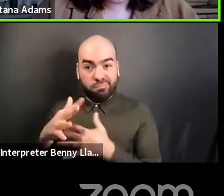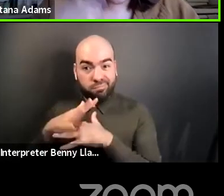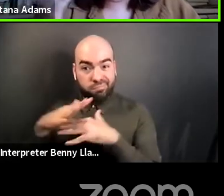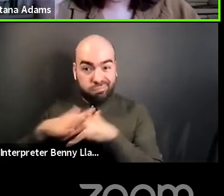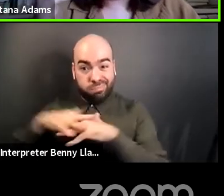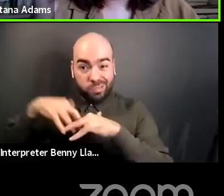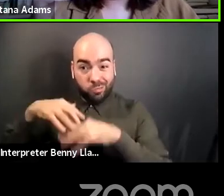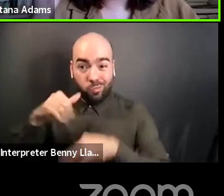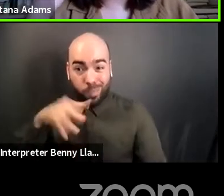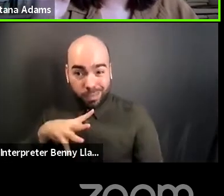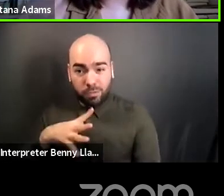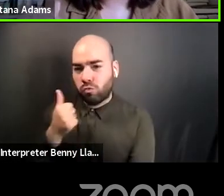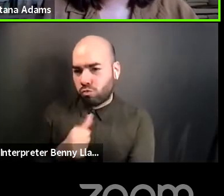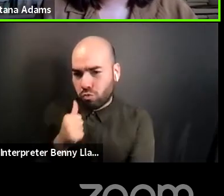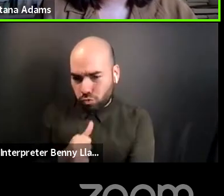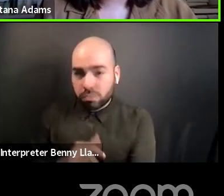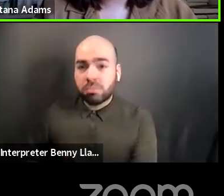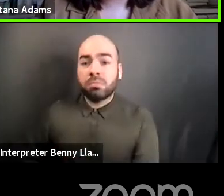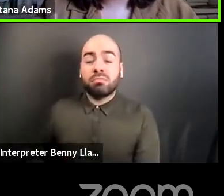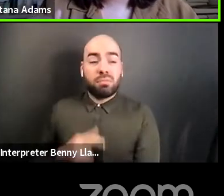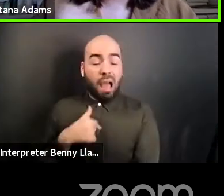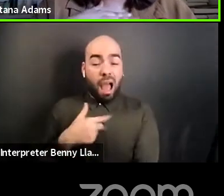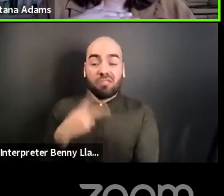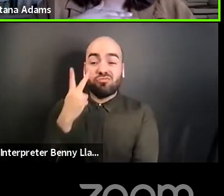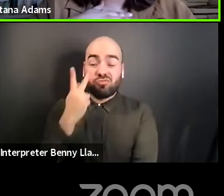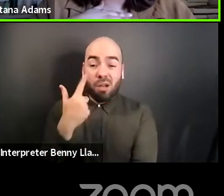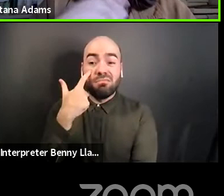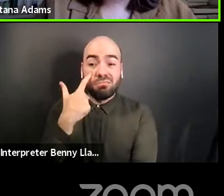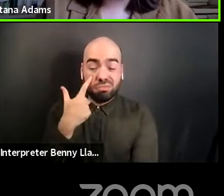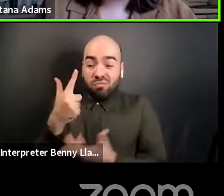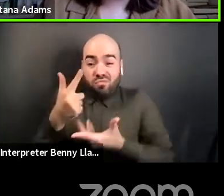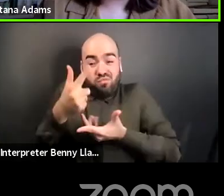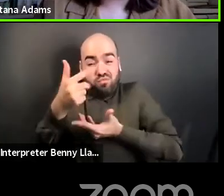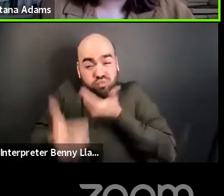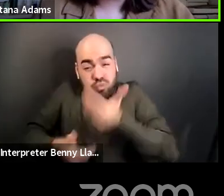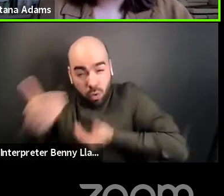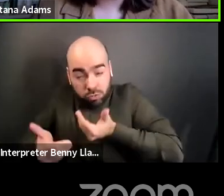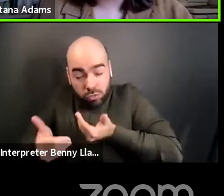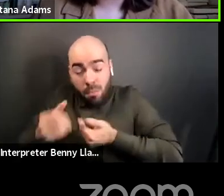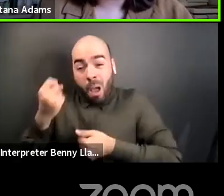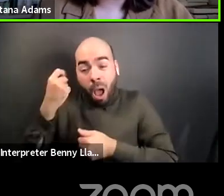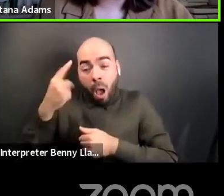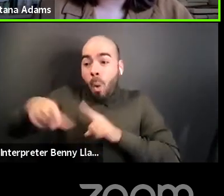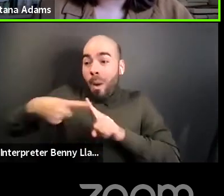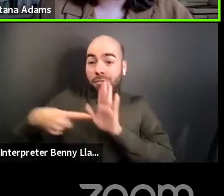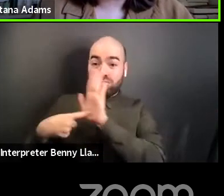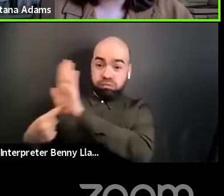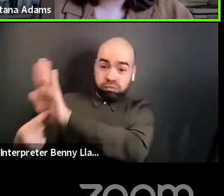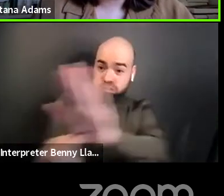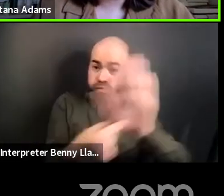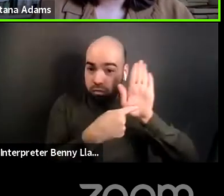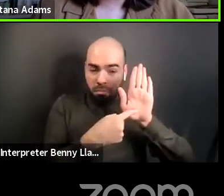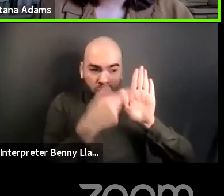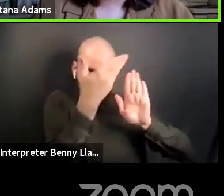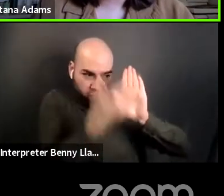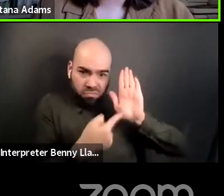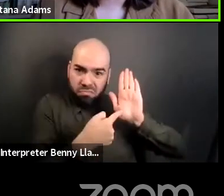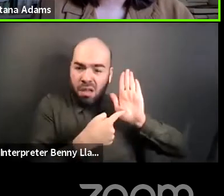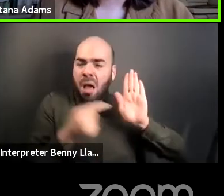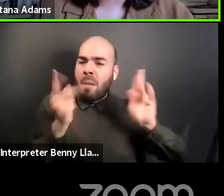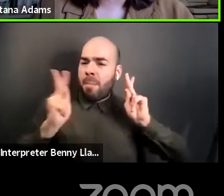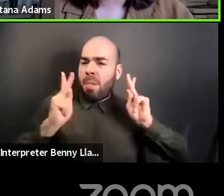I saw the process of what went behind that, but whenever it was presented, there was a lot of backlash that was